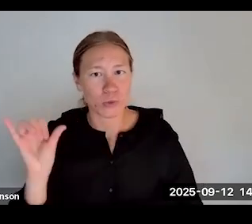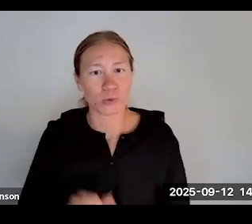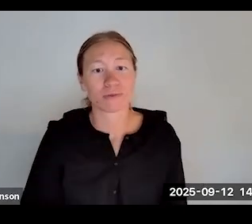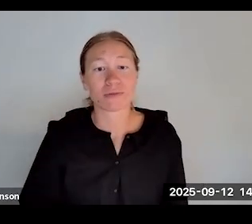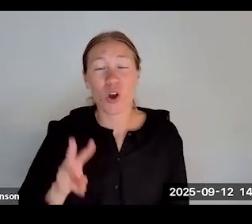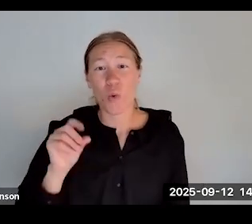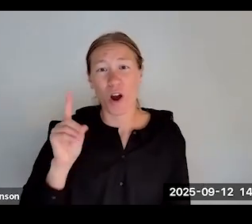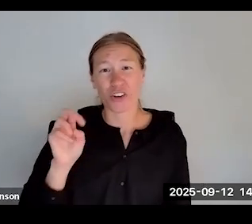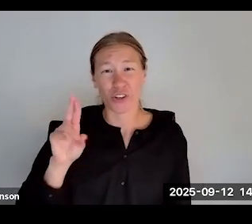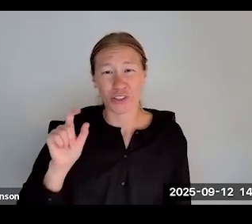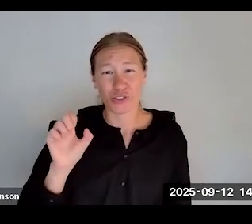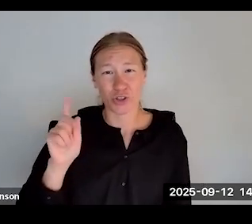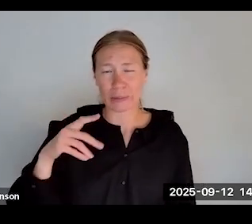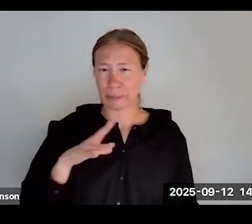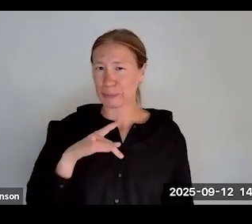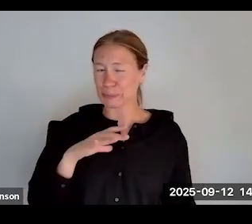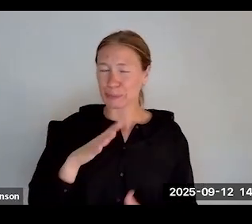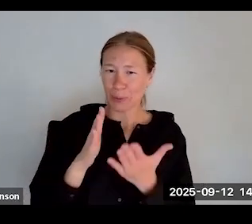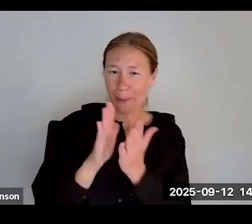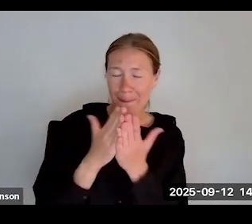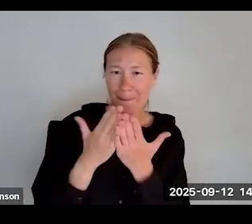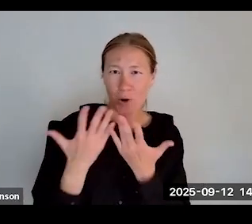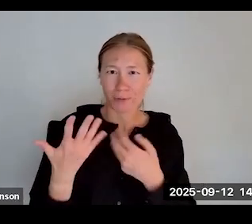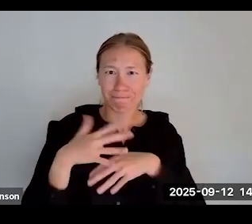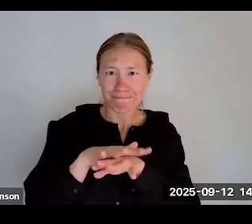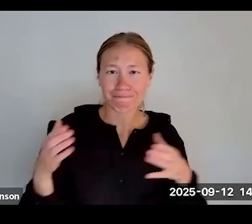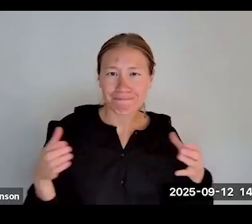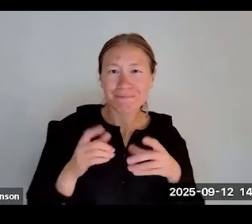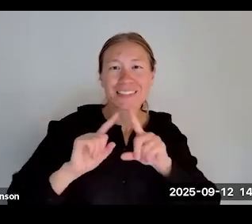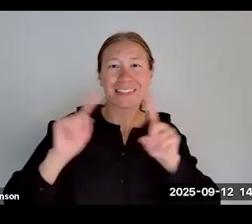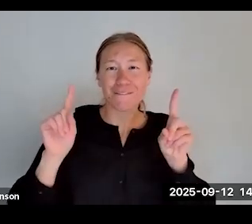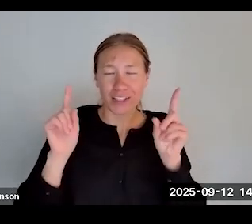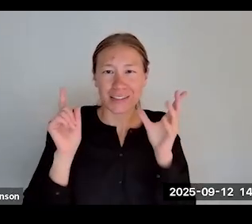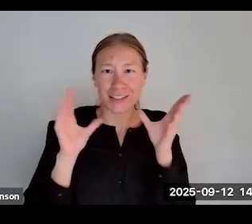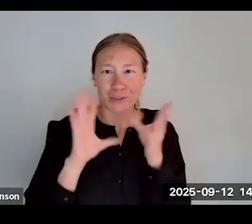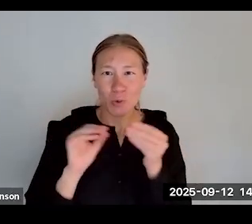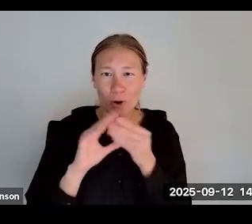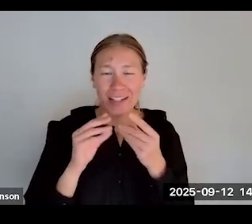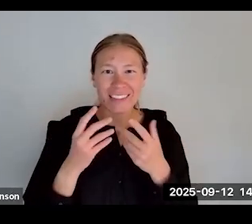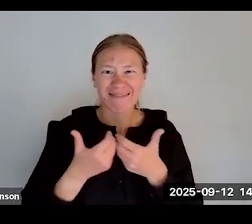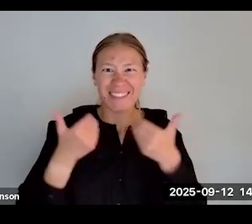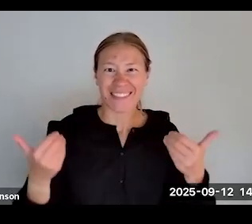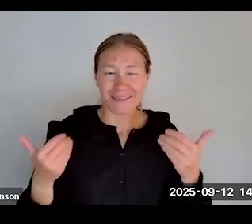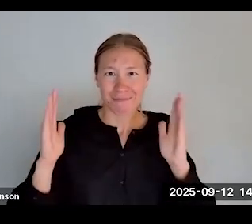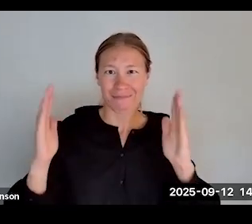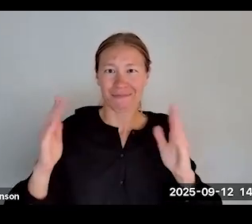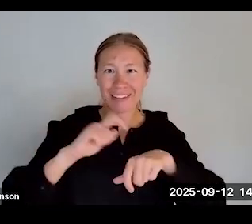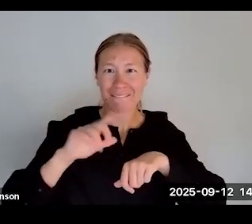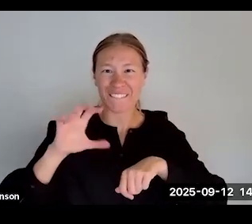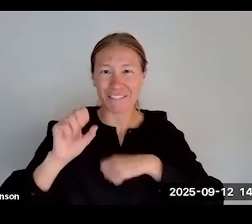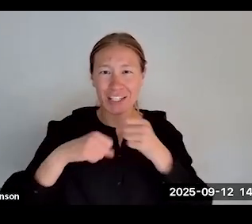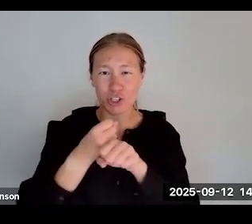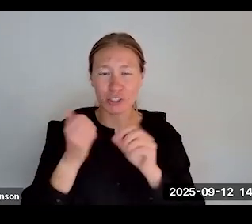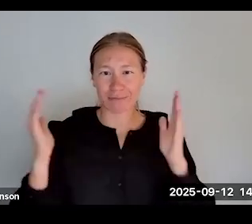a really cool book that intertwines 2 stories that are set 50 years apart. One story is told in words and